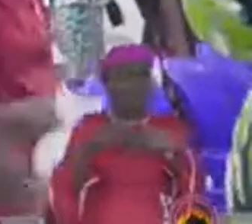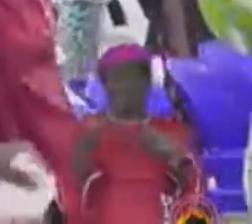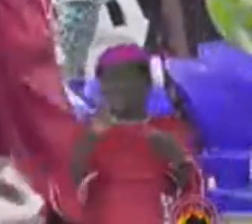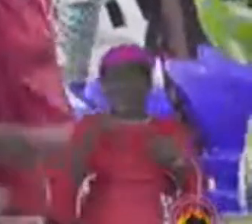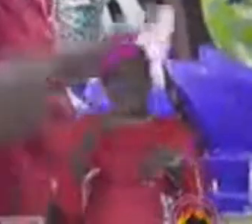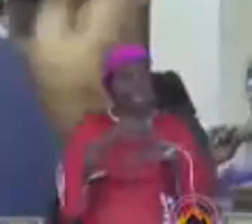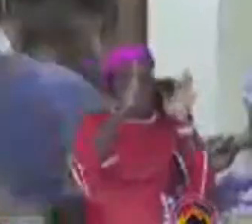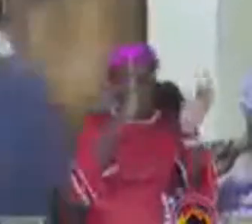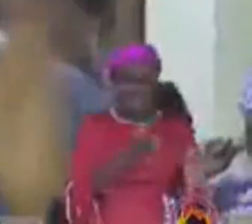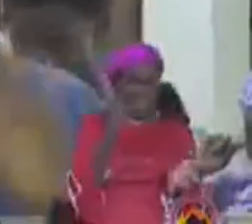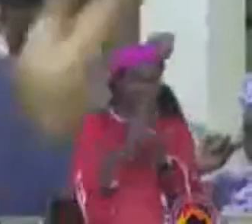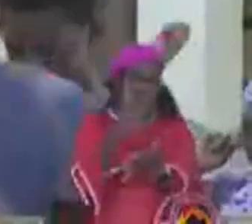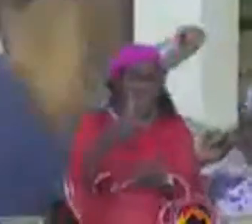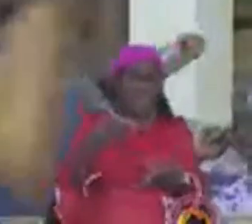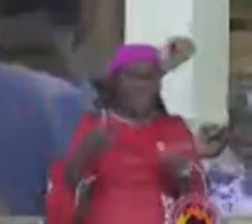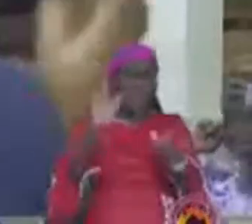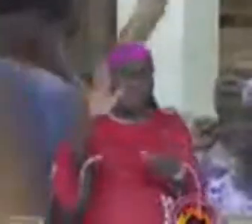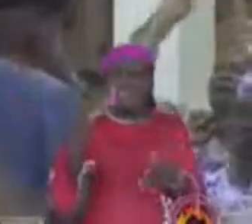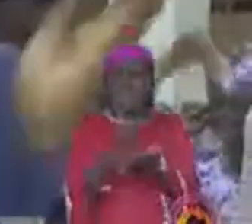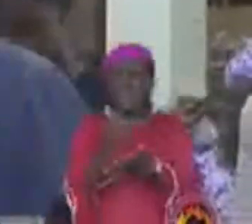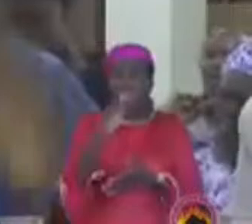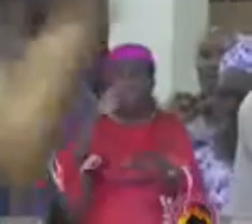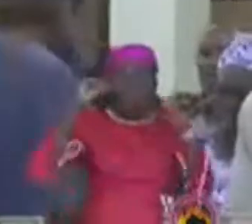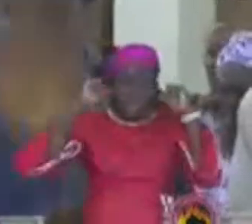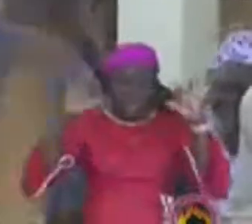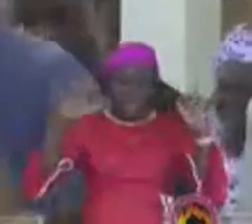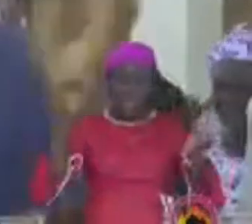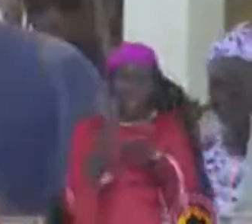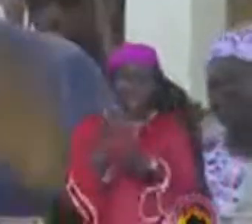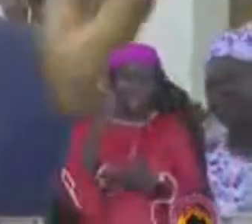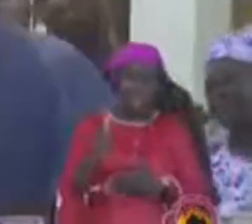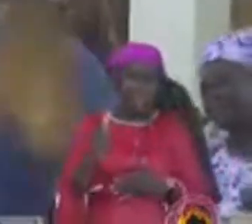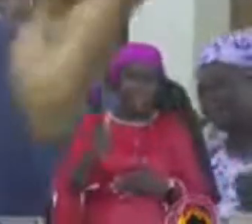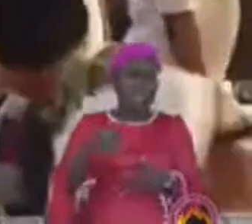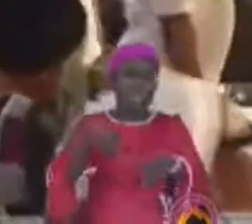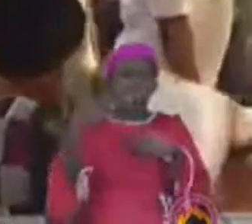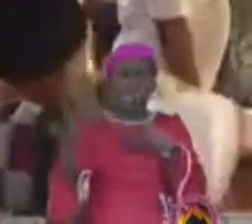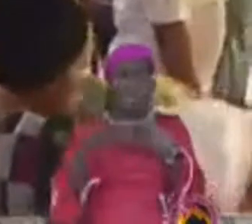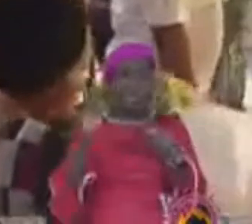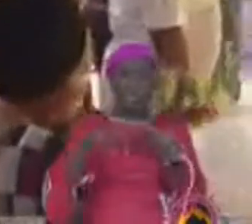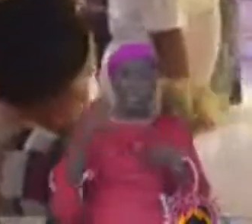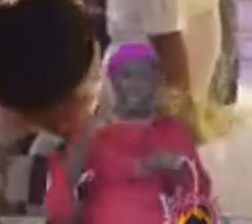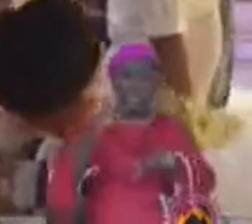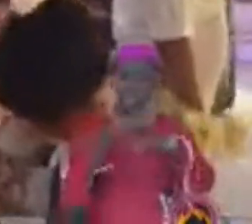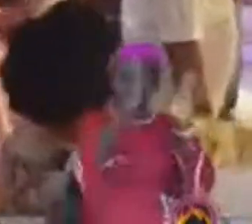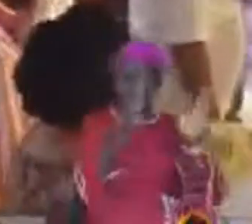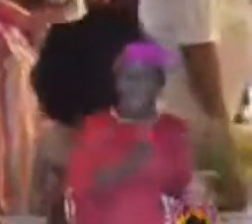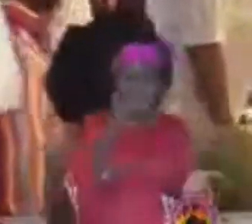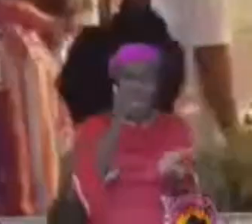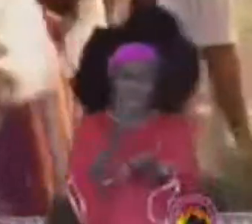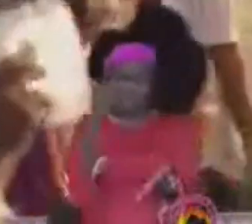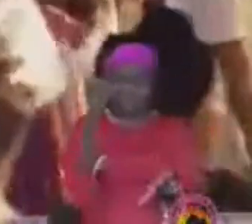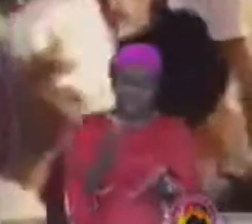Backfire. Light a heaven roar like thunder. Backfire. In the name of Jesus.